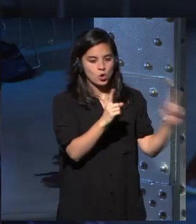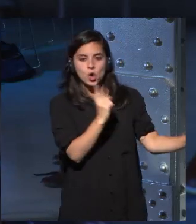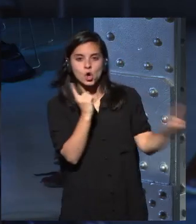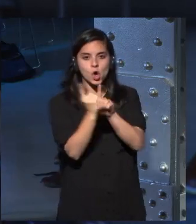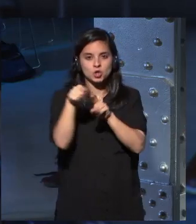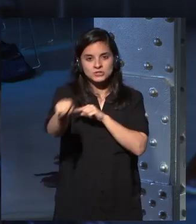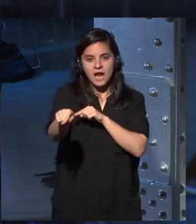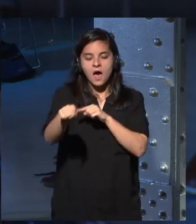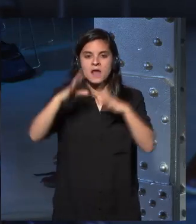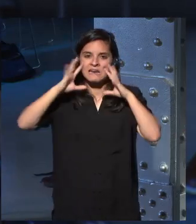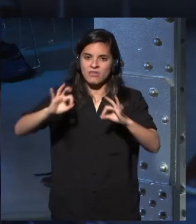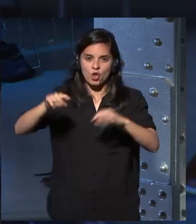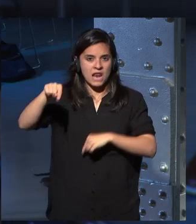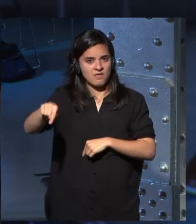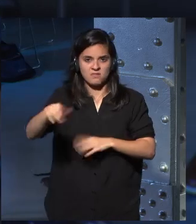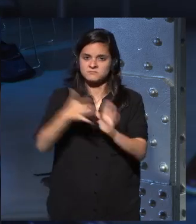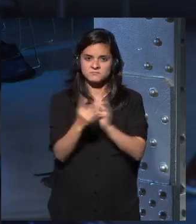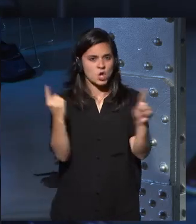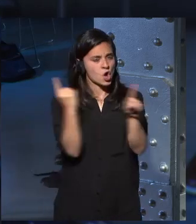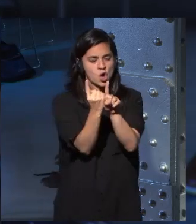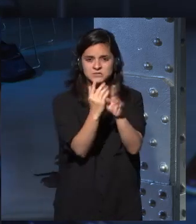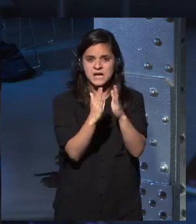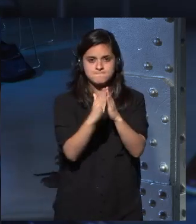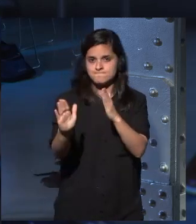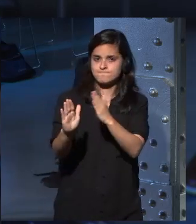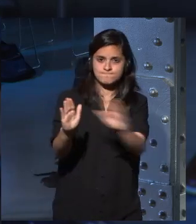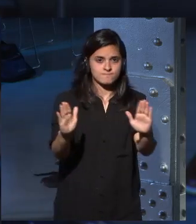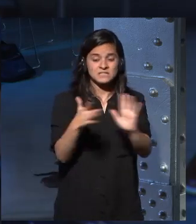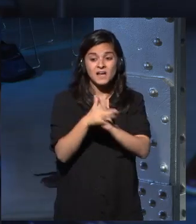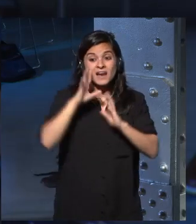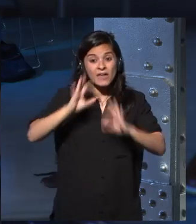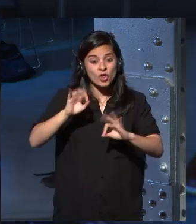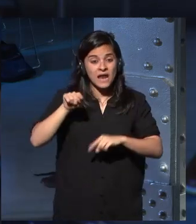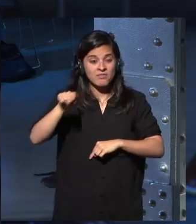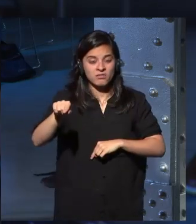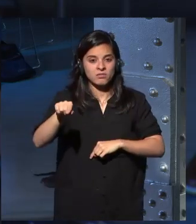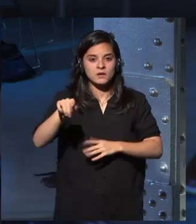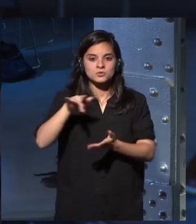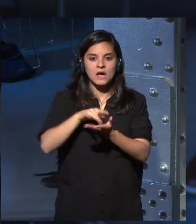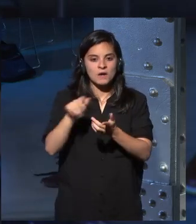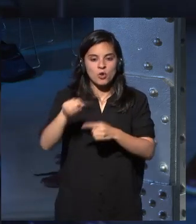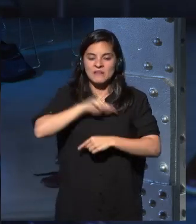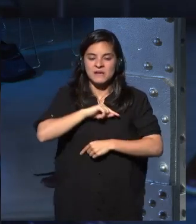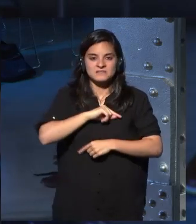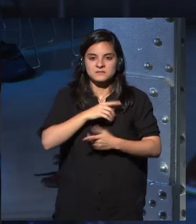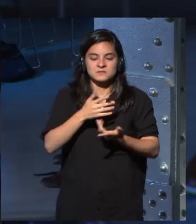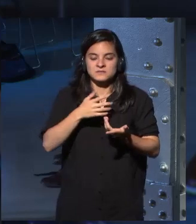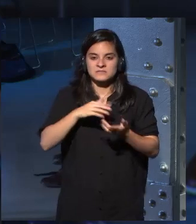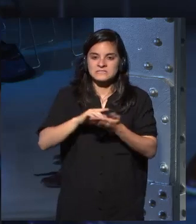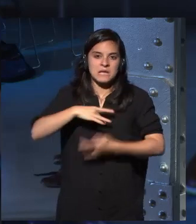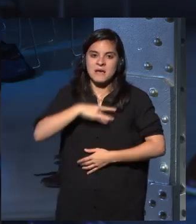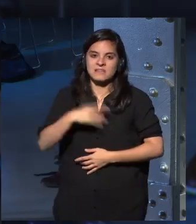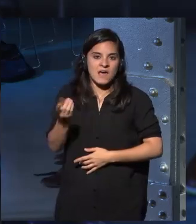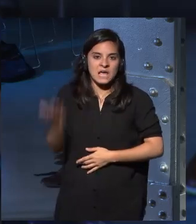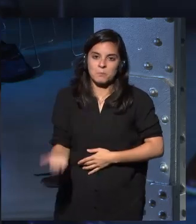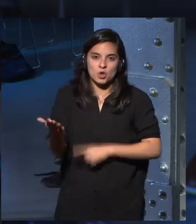is overblown. In particular, she believes that a rational approach to relations with other